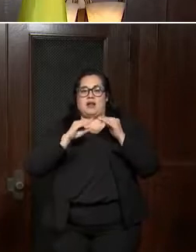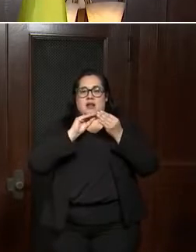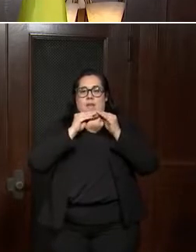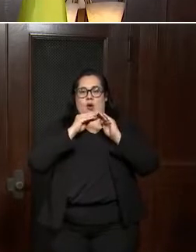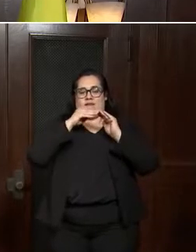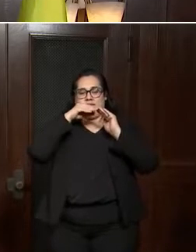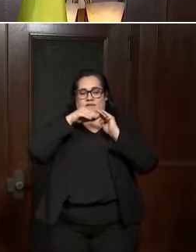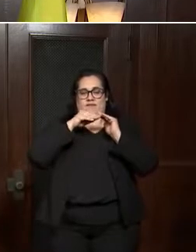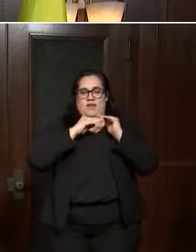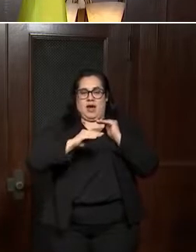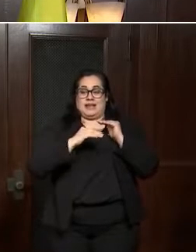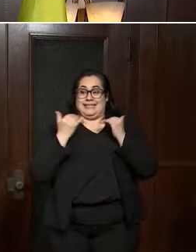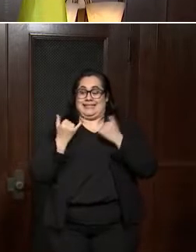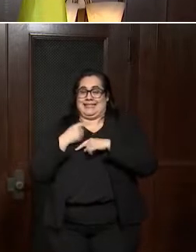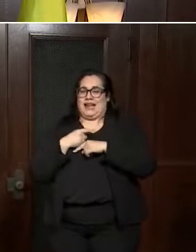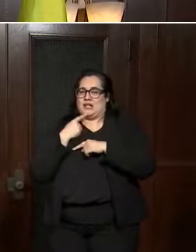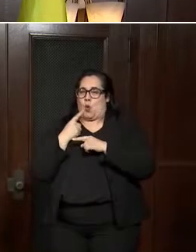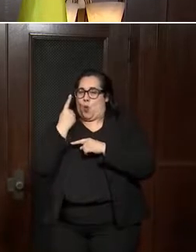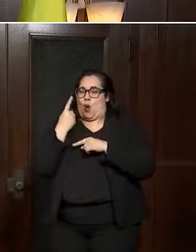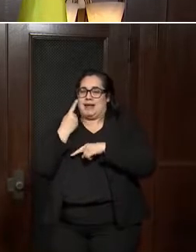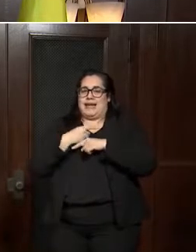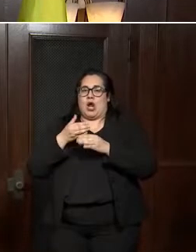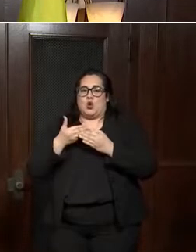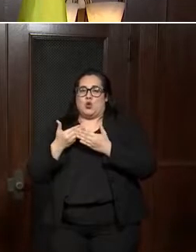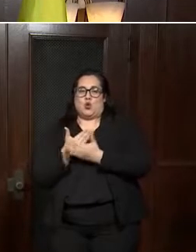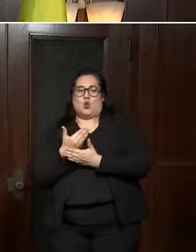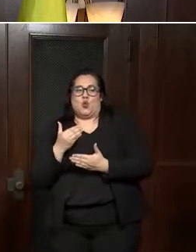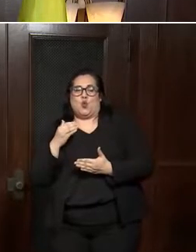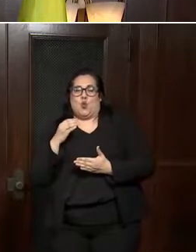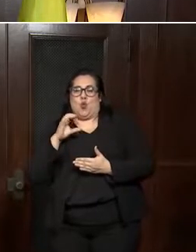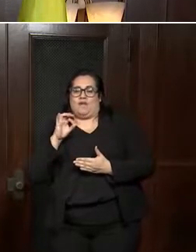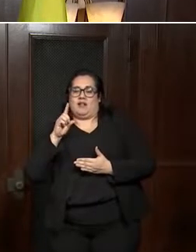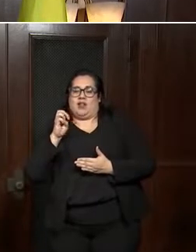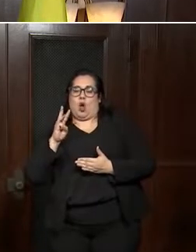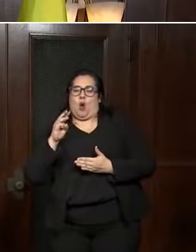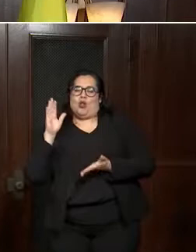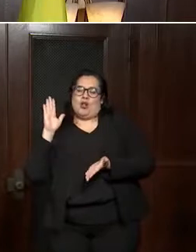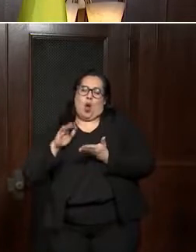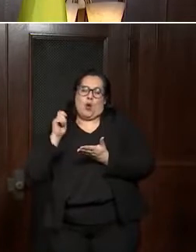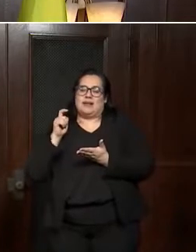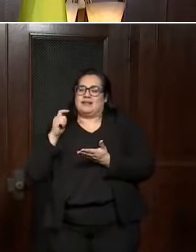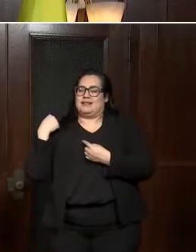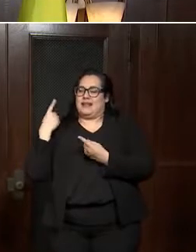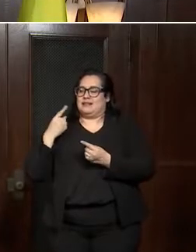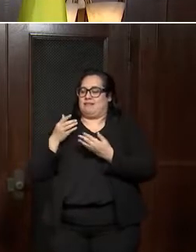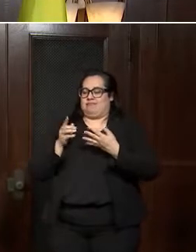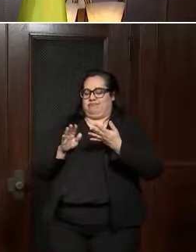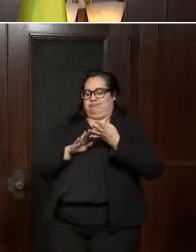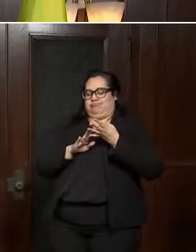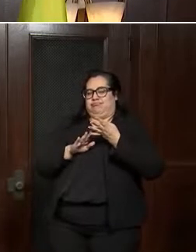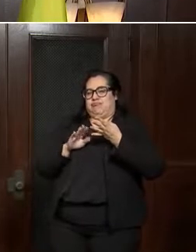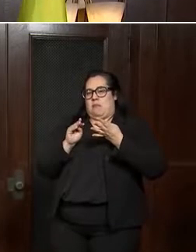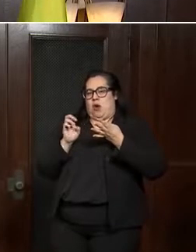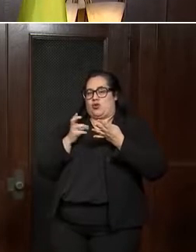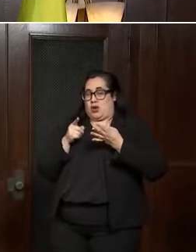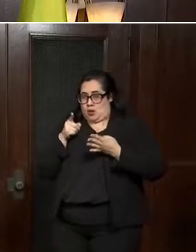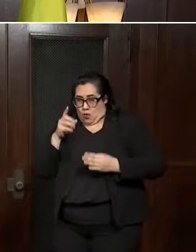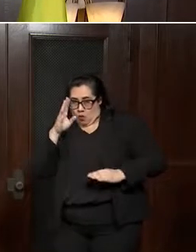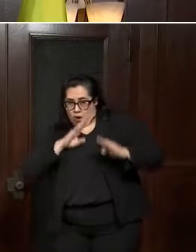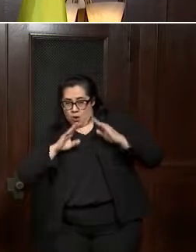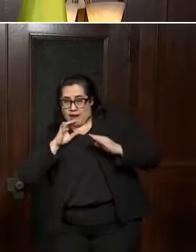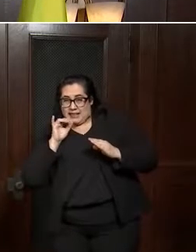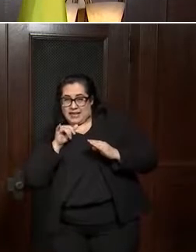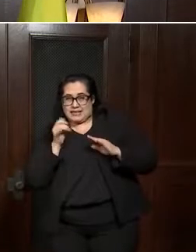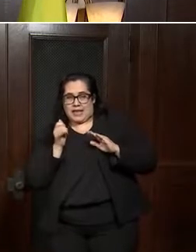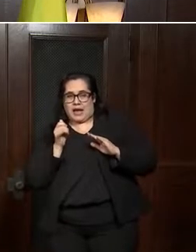a one-day new caseload is the lowest it's been since late March. Are you worried that this